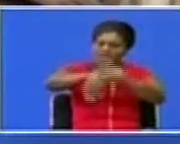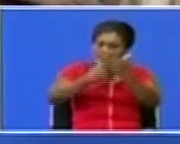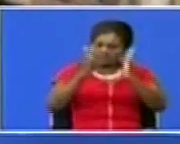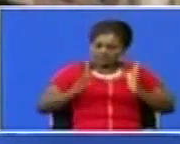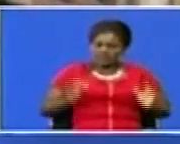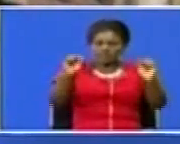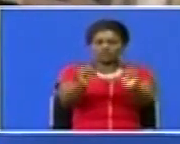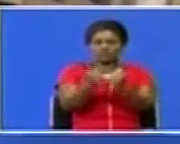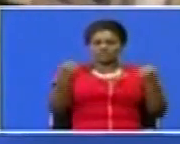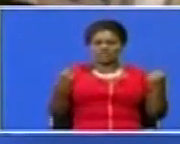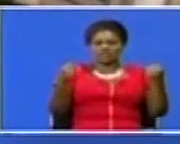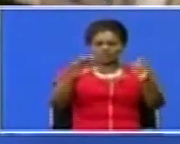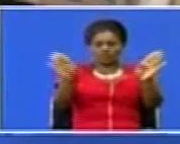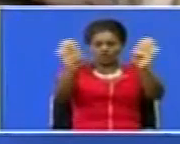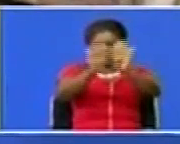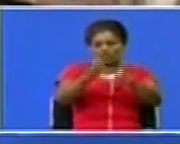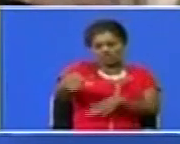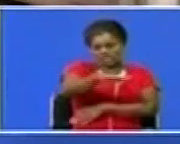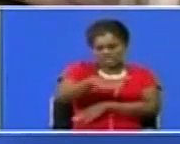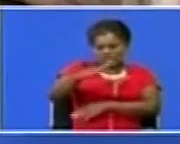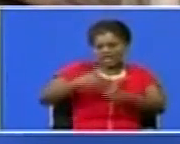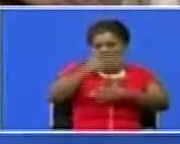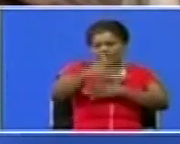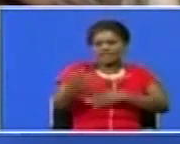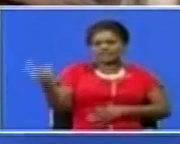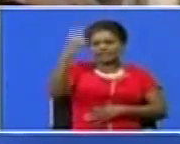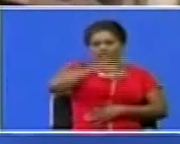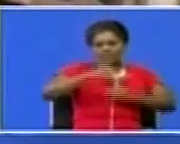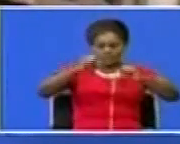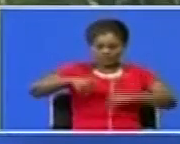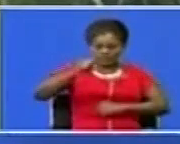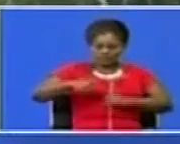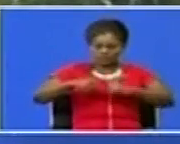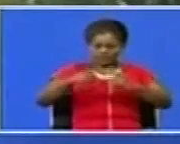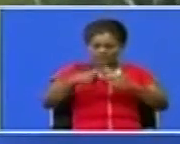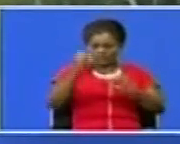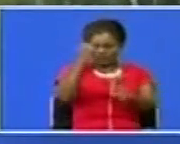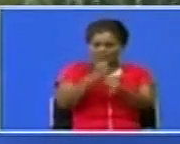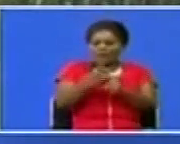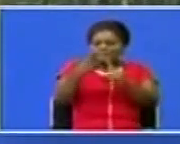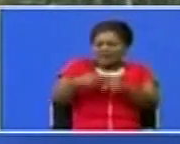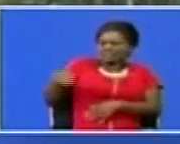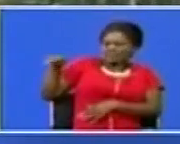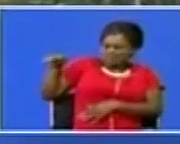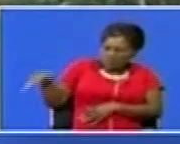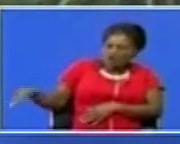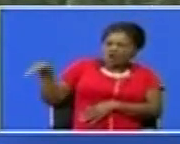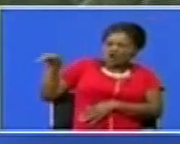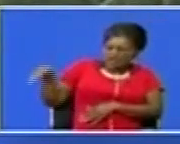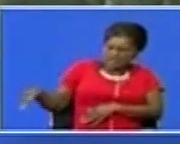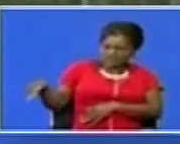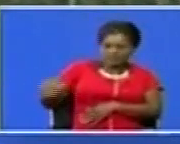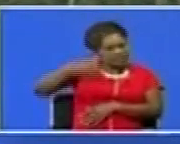and cordon off the area so that then today we would be able to start the operation. Lakini alfajiri ya leo, ripoti za